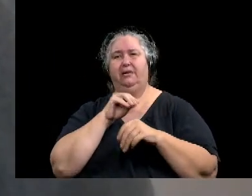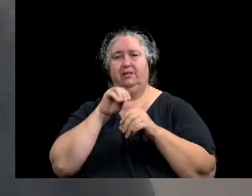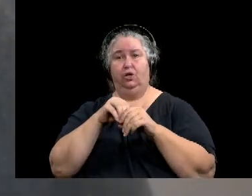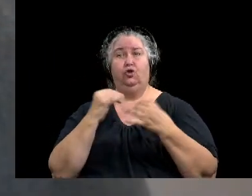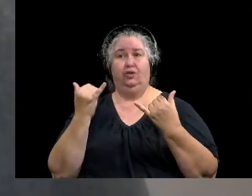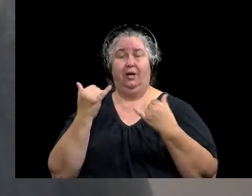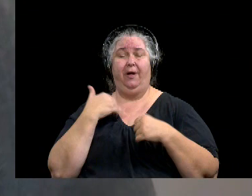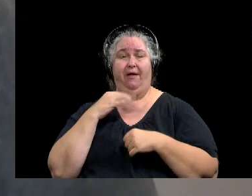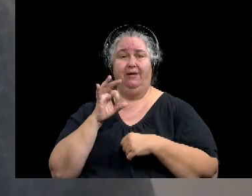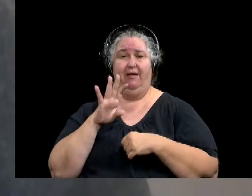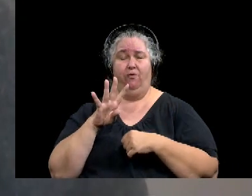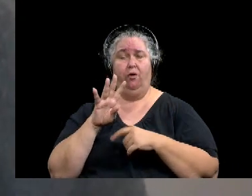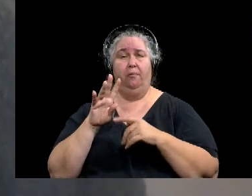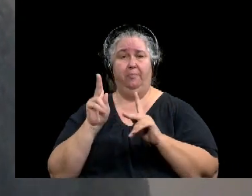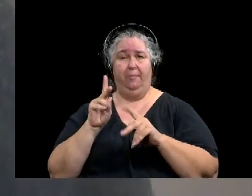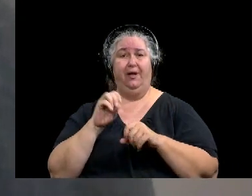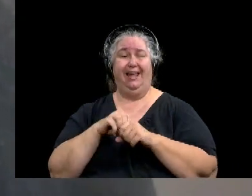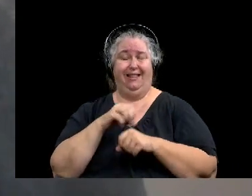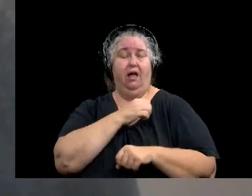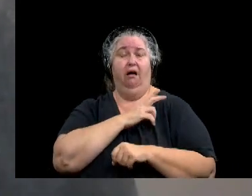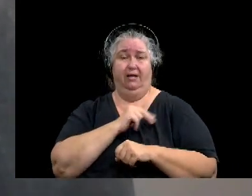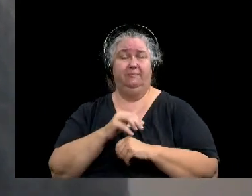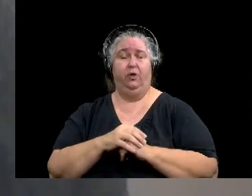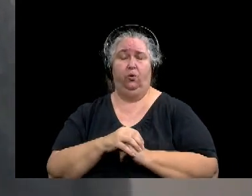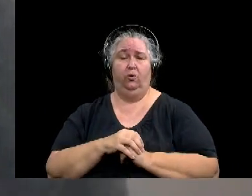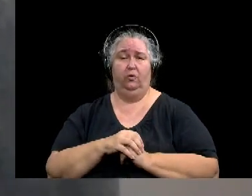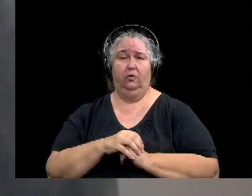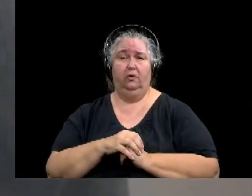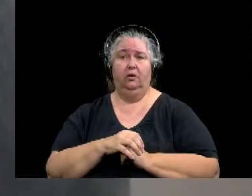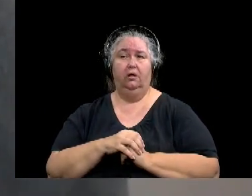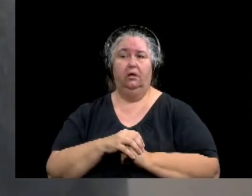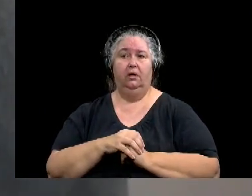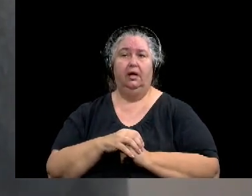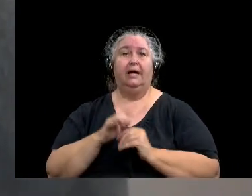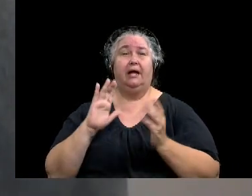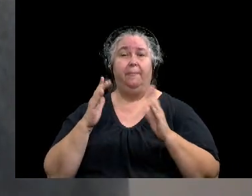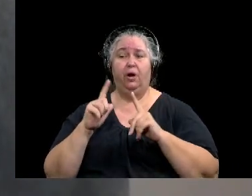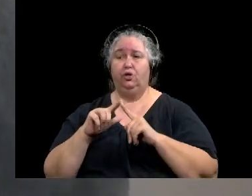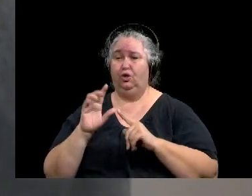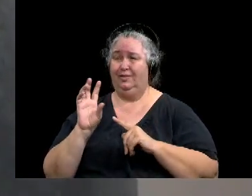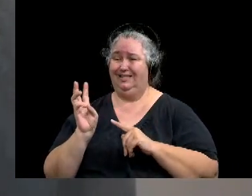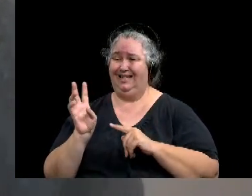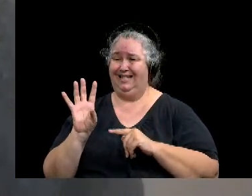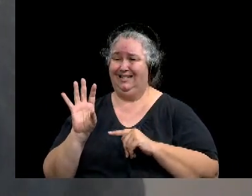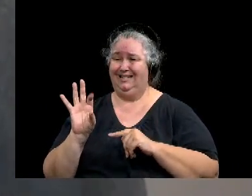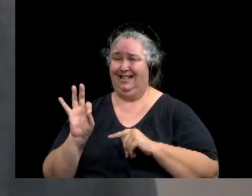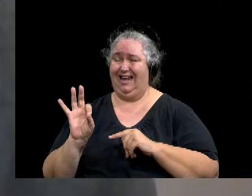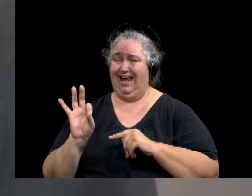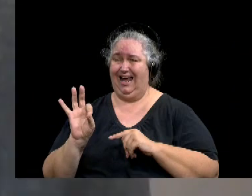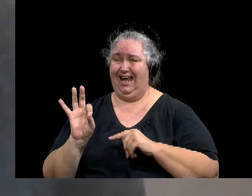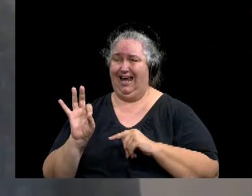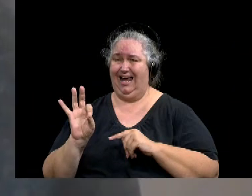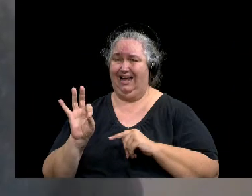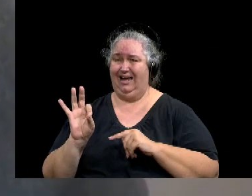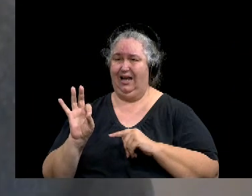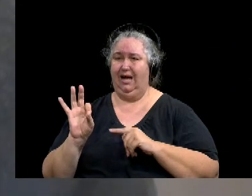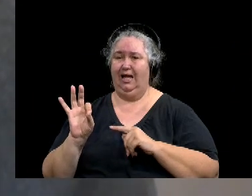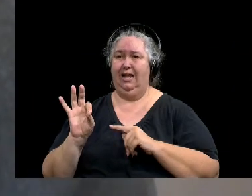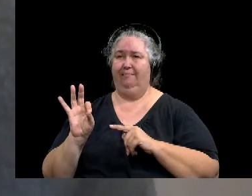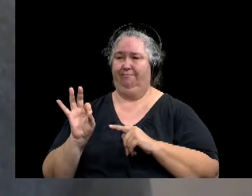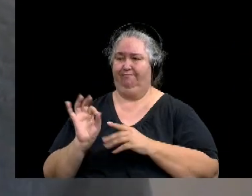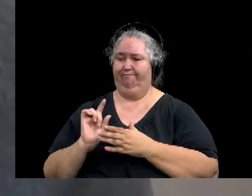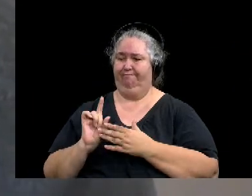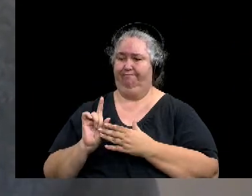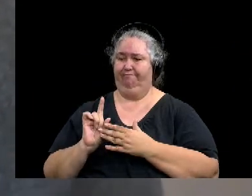have 94 people hospitalized. This compares to 69 when we gave this press